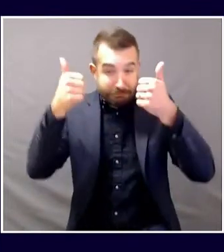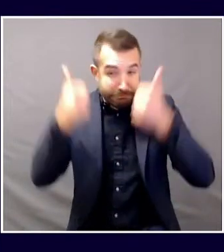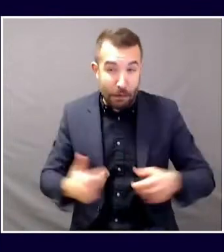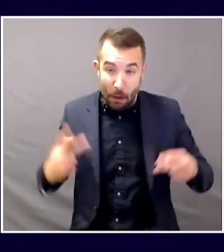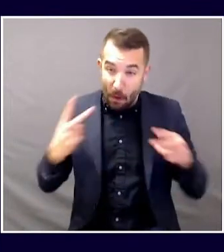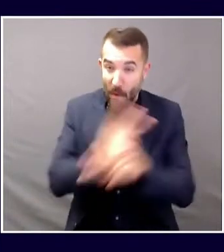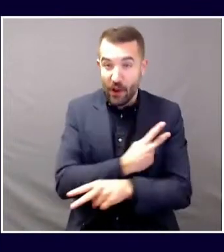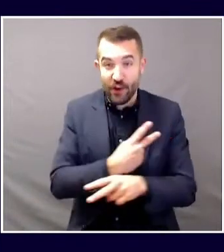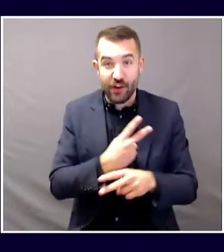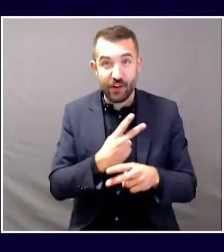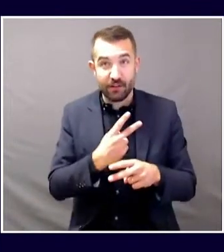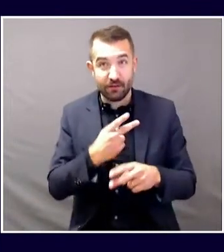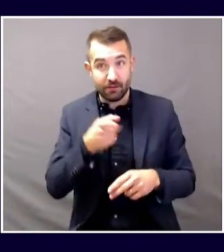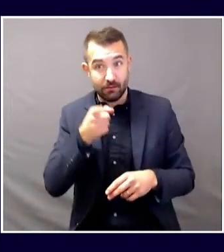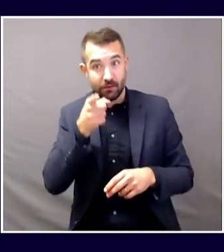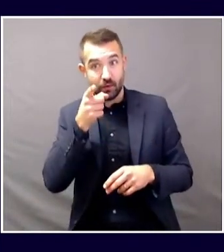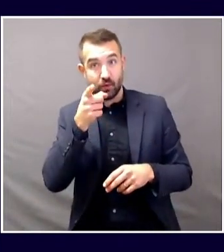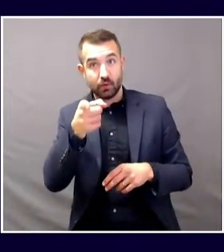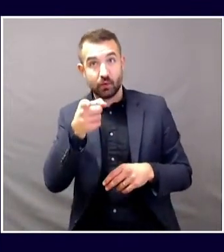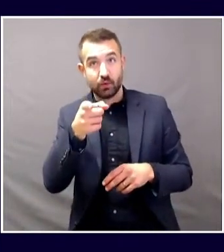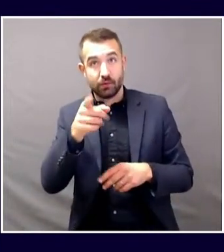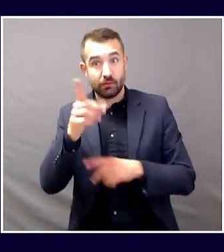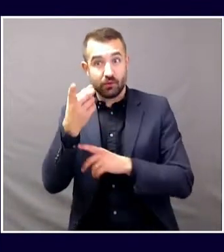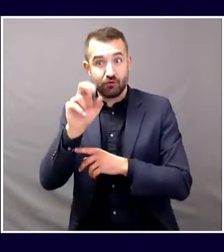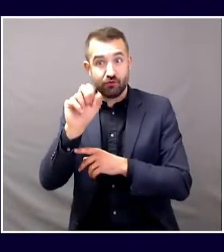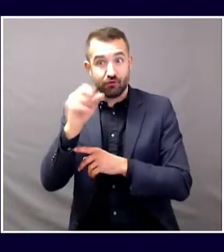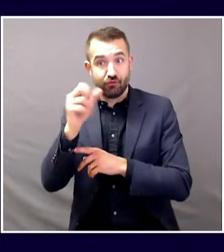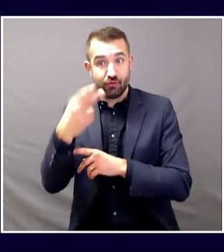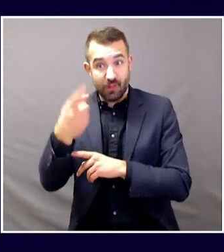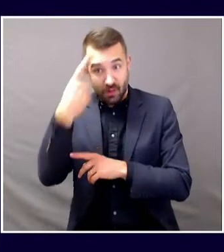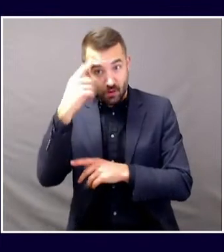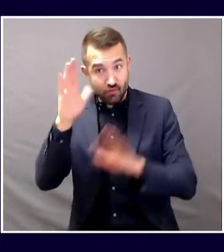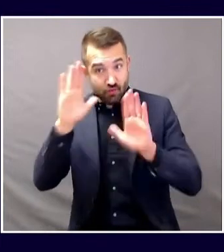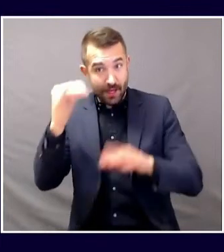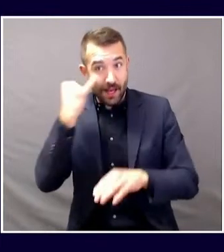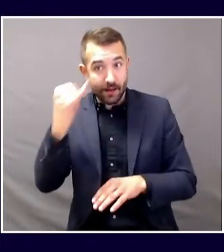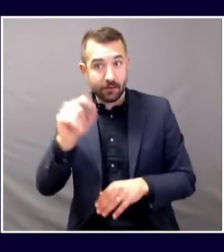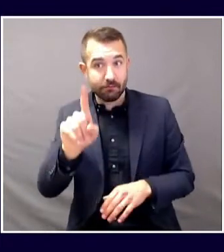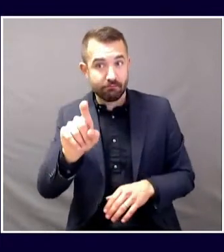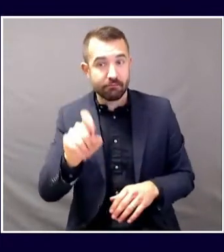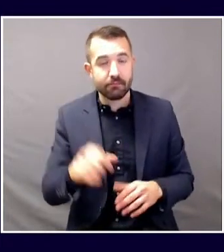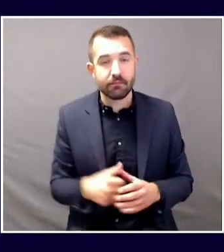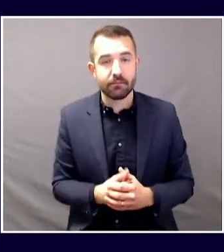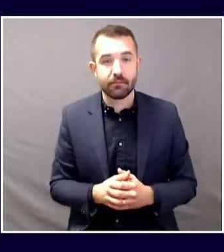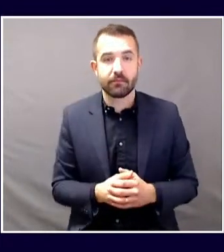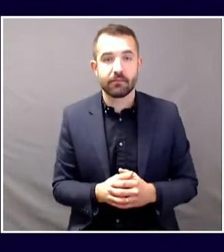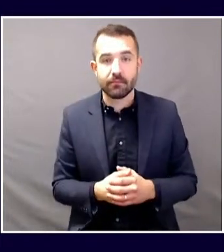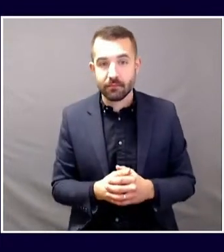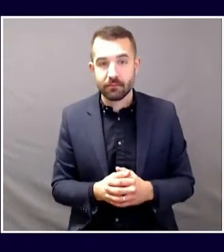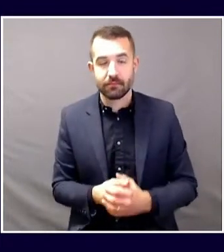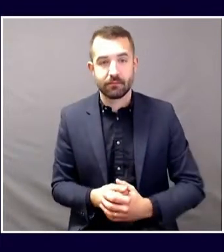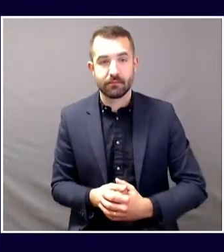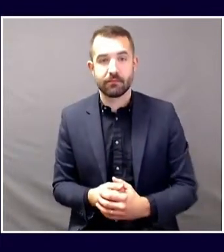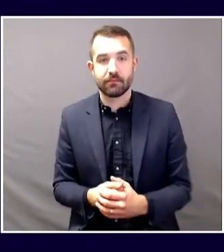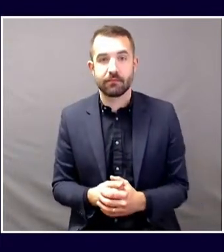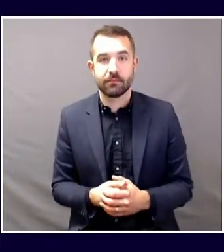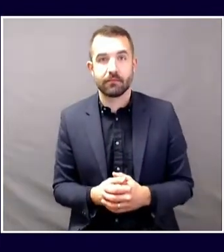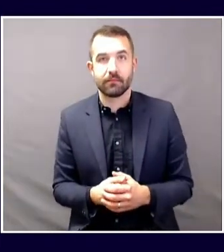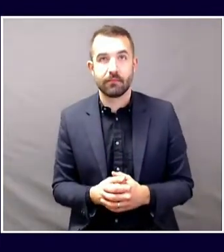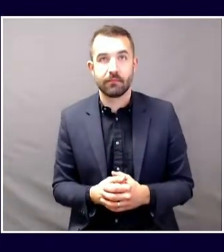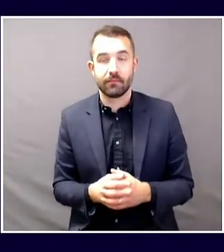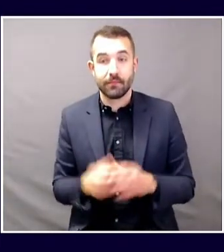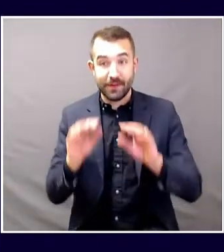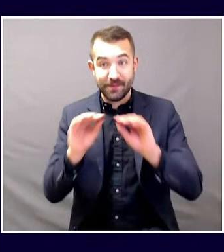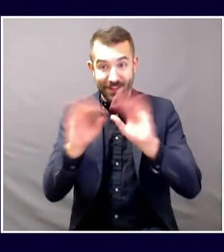unless she is severely ill. Let me start, Morgan, by just being very clear. I am not in a